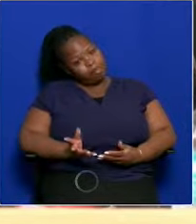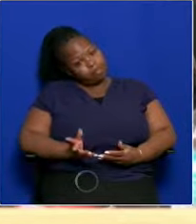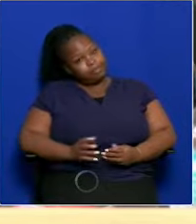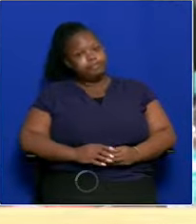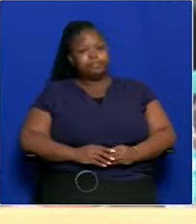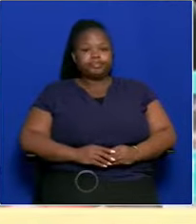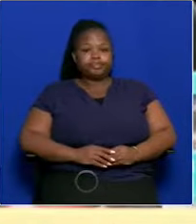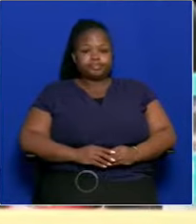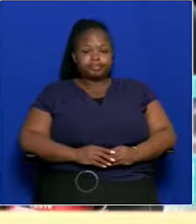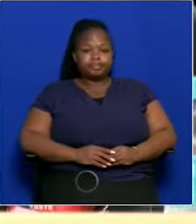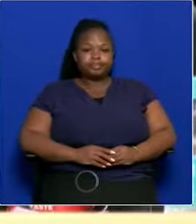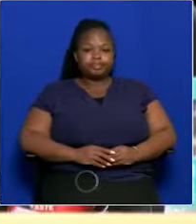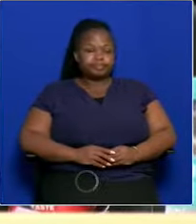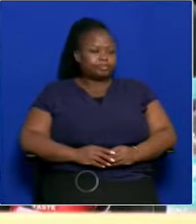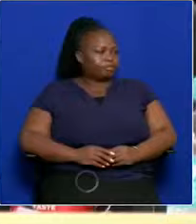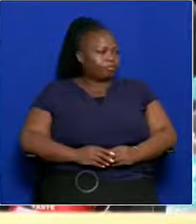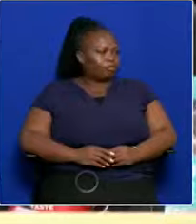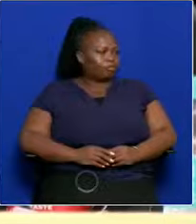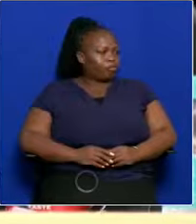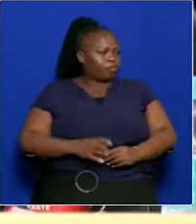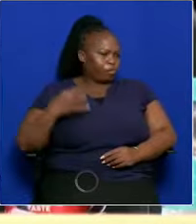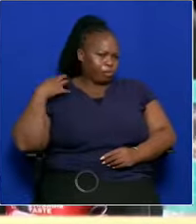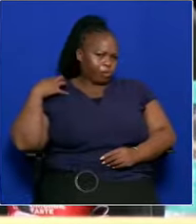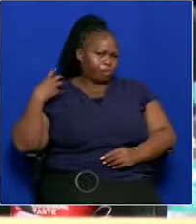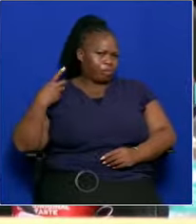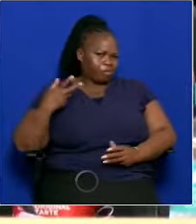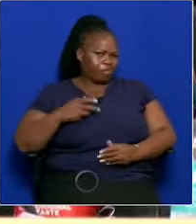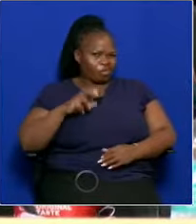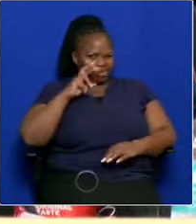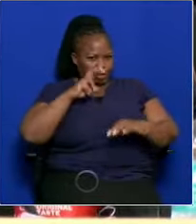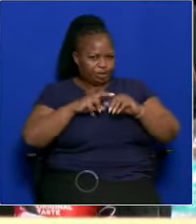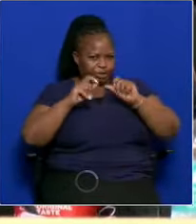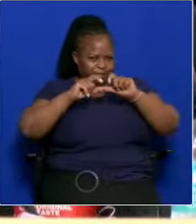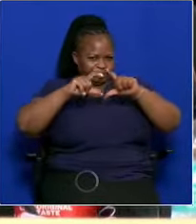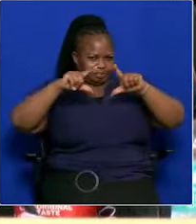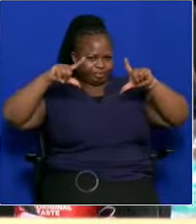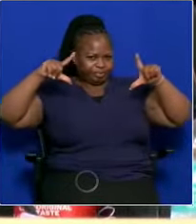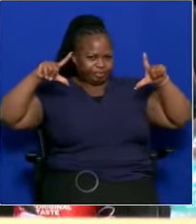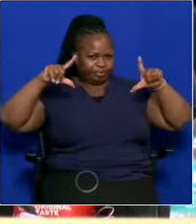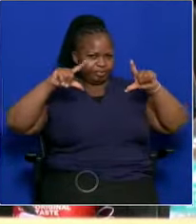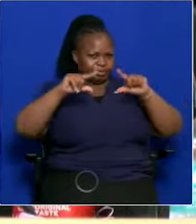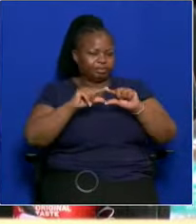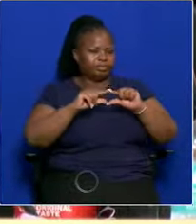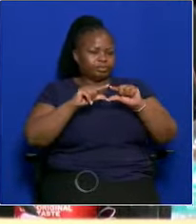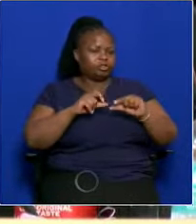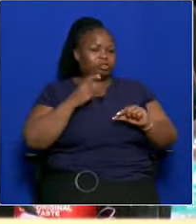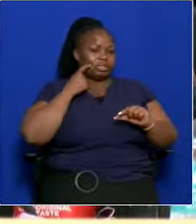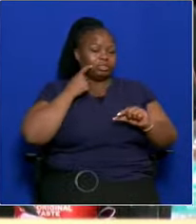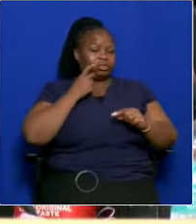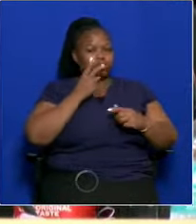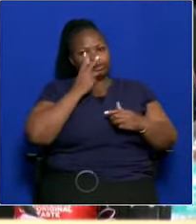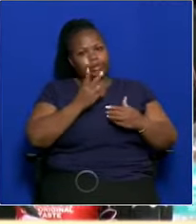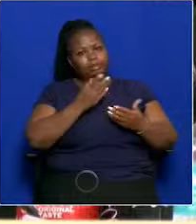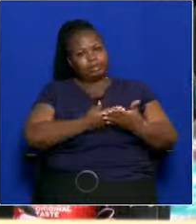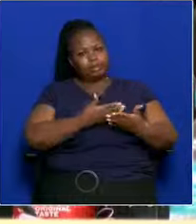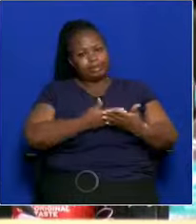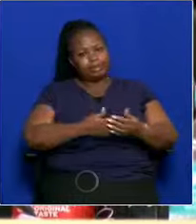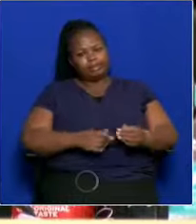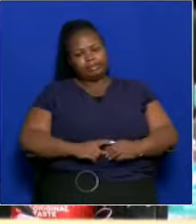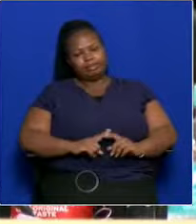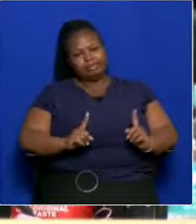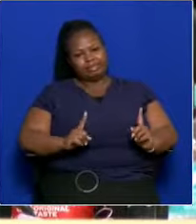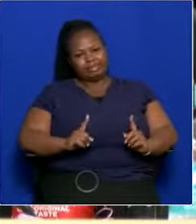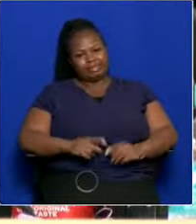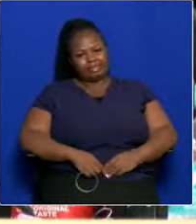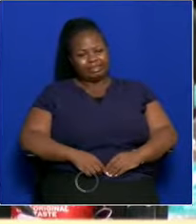it, it will require to zoom in and out in order to be able to see. Unfortunately, the infographic was not created